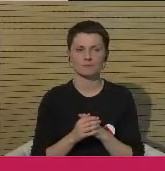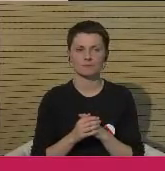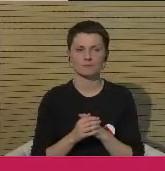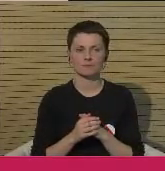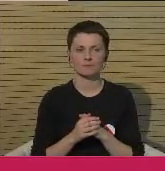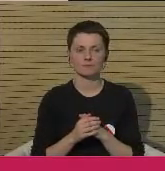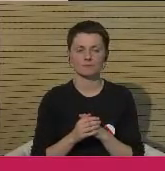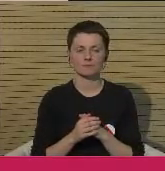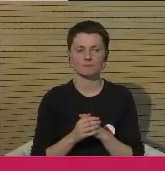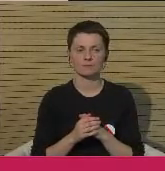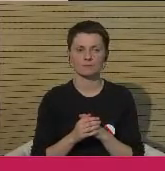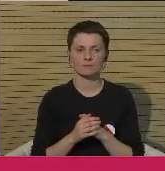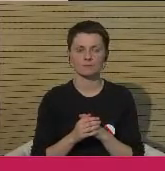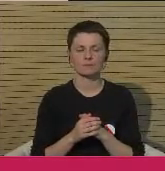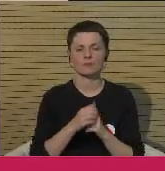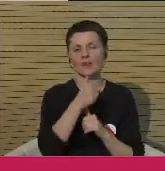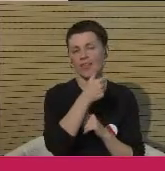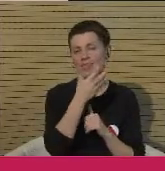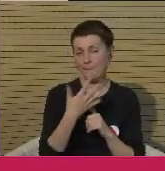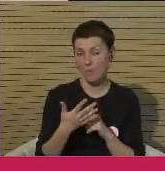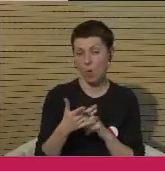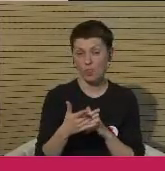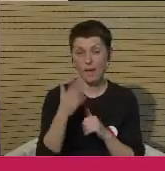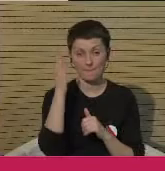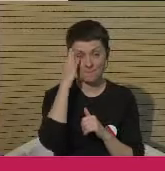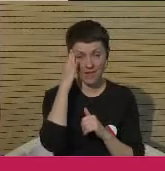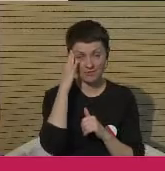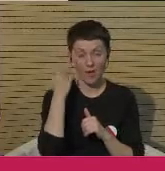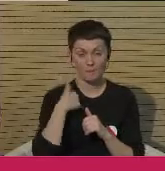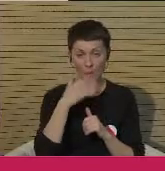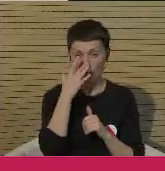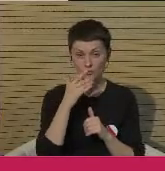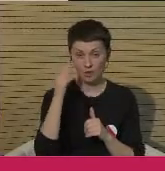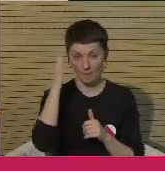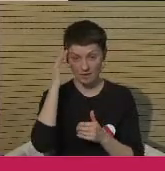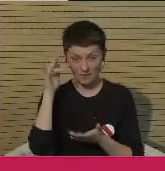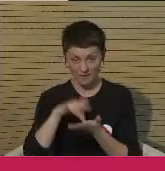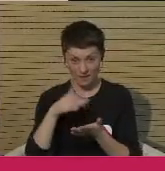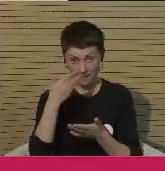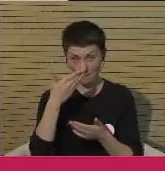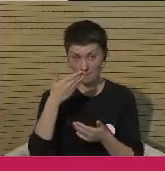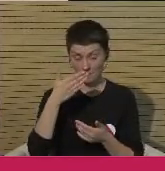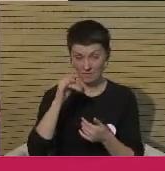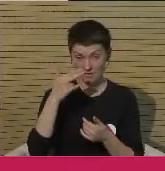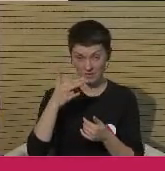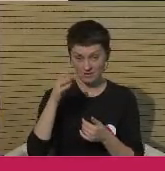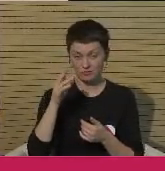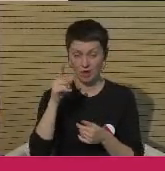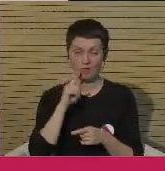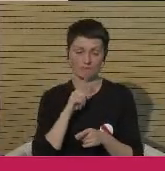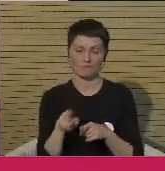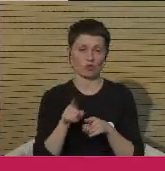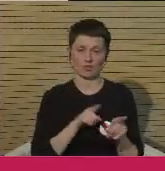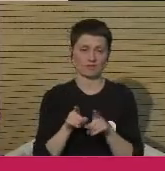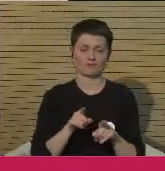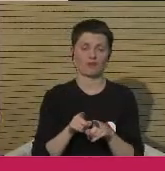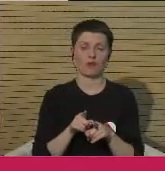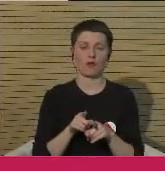with the end of the story. One-fifth of dwellers of